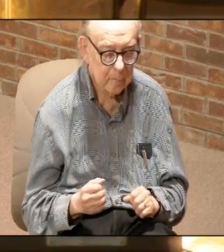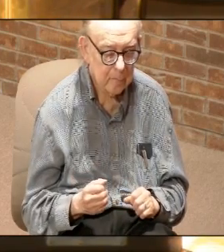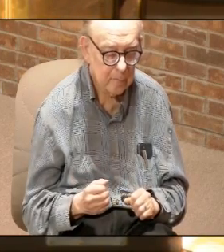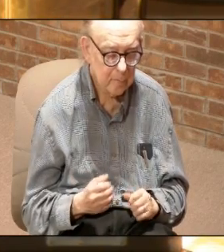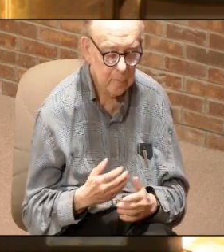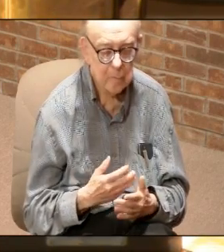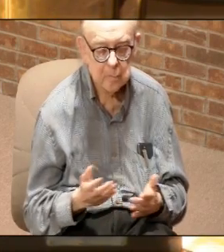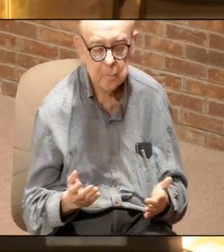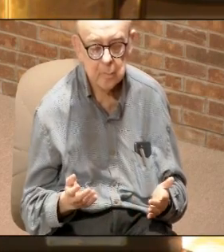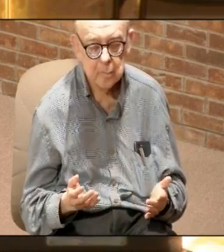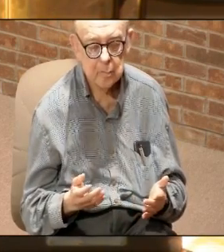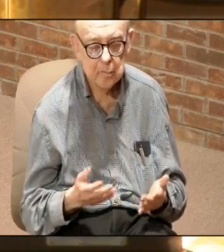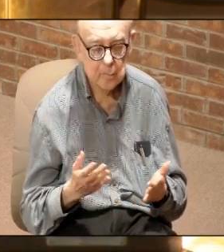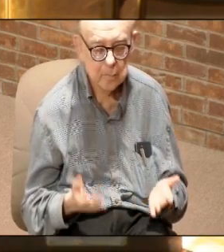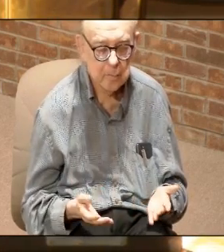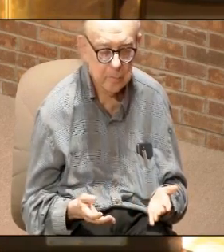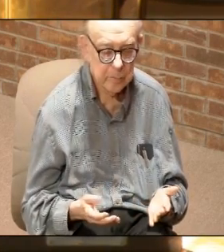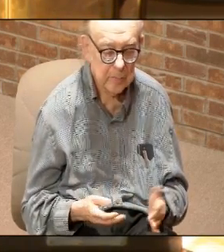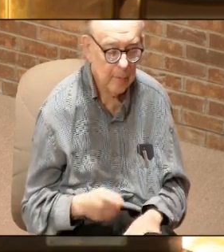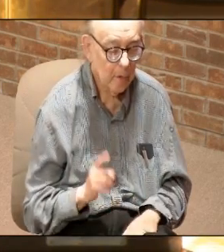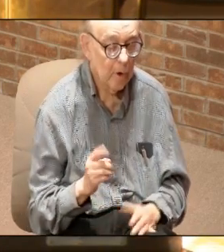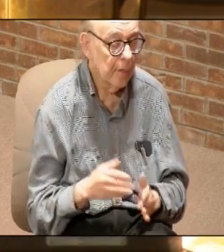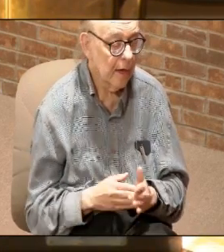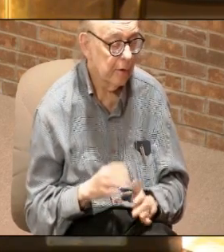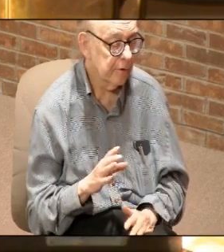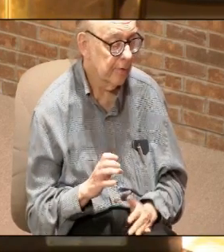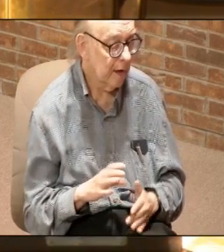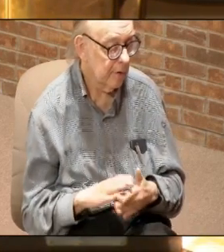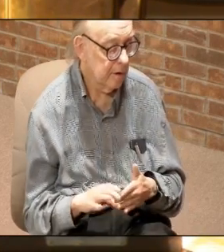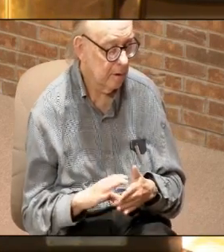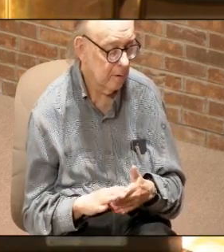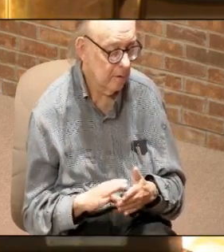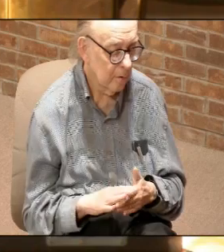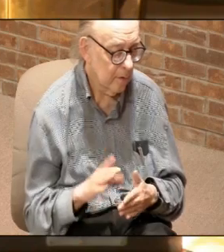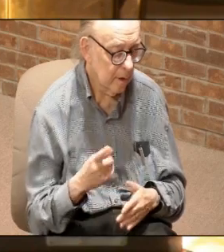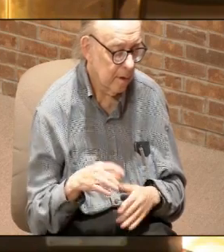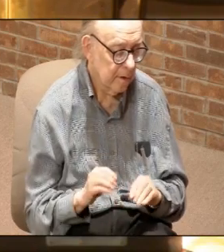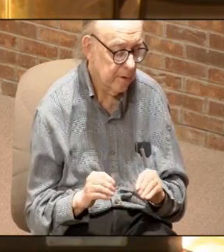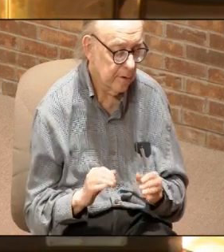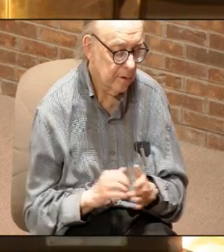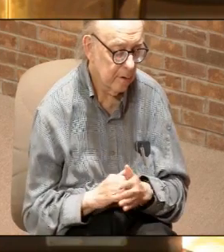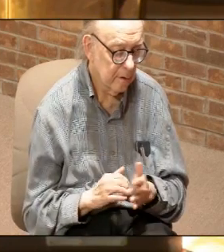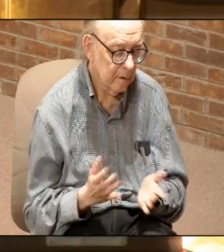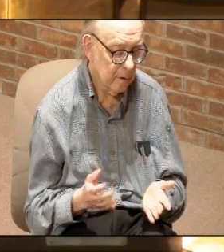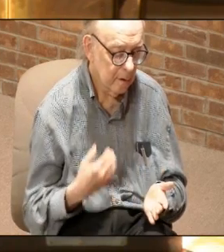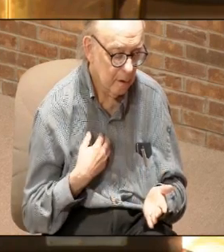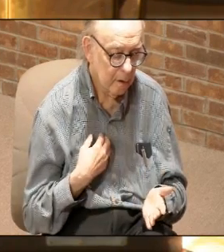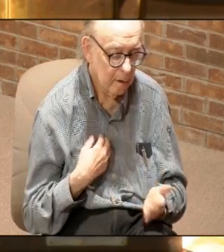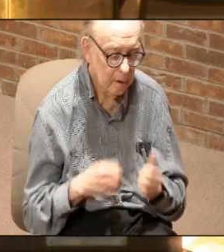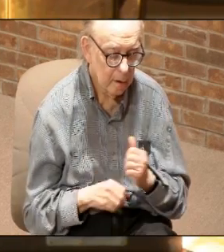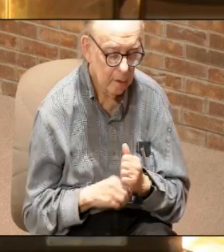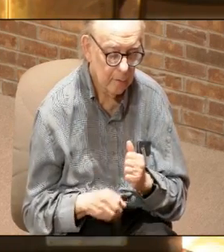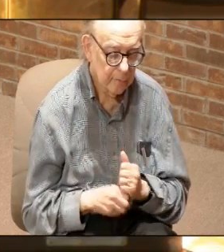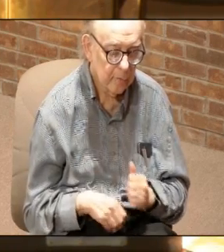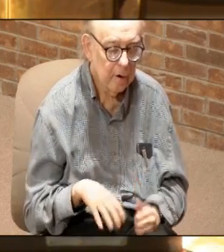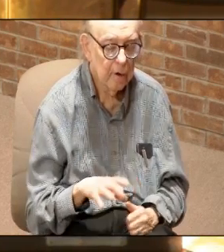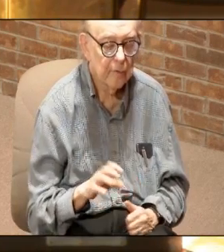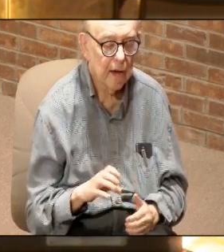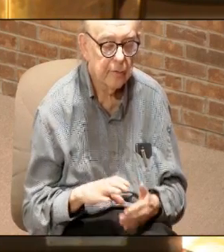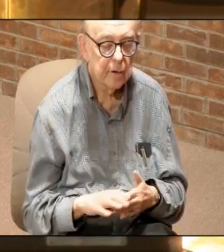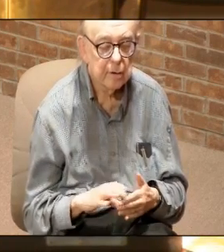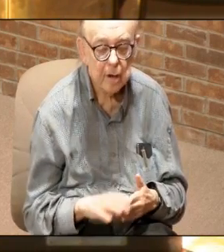was generally $1,500. They would sell it they would have the ad for